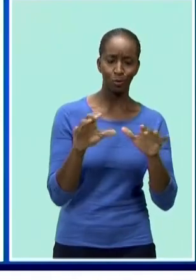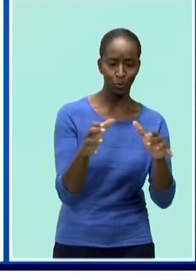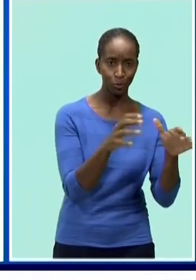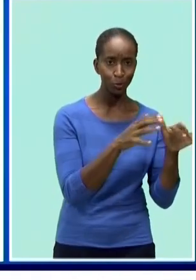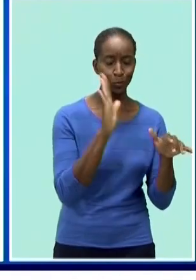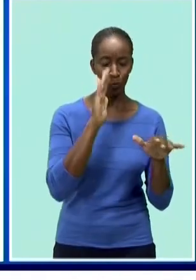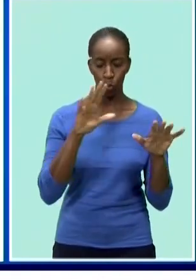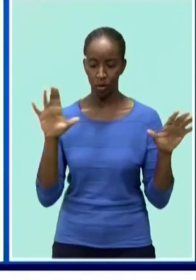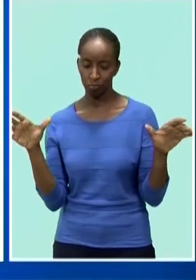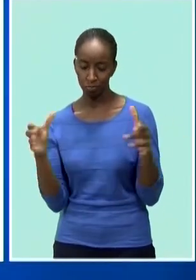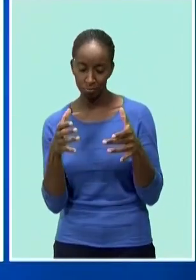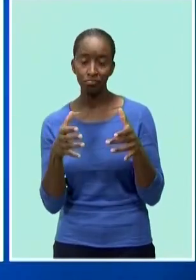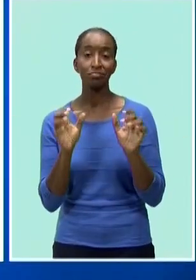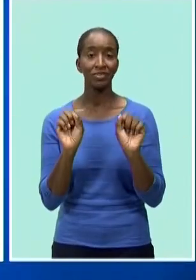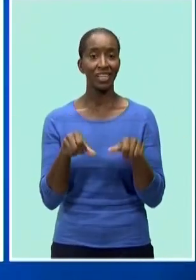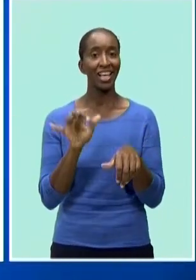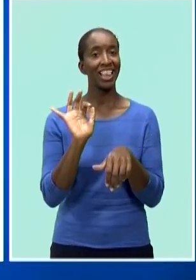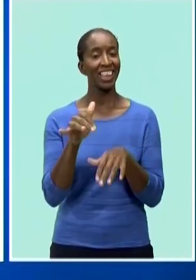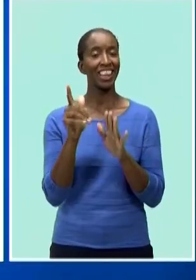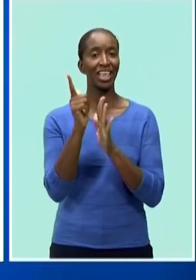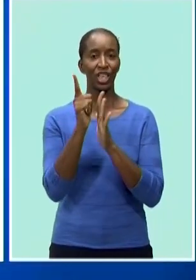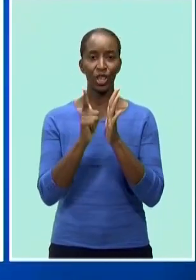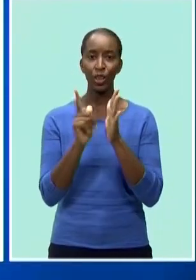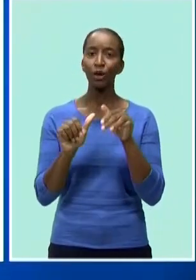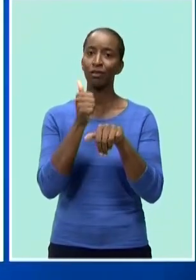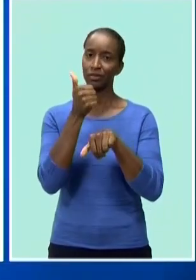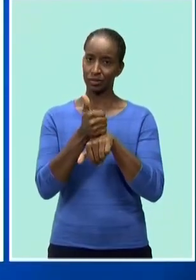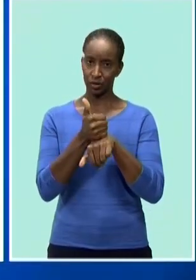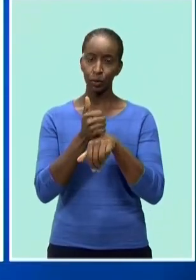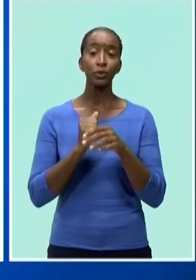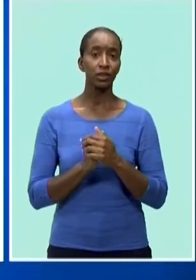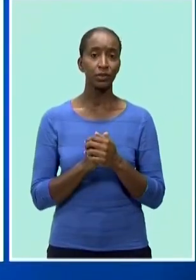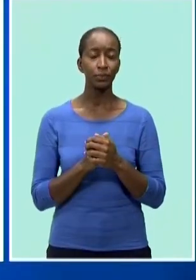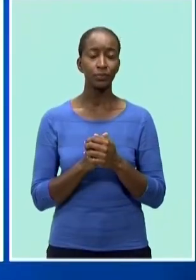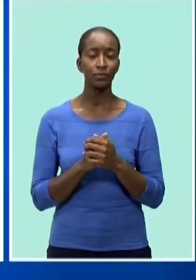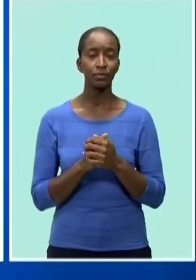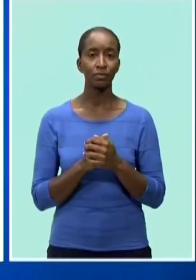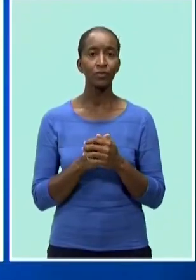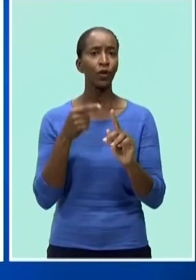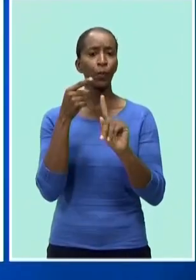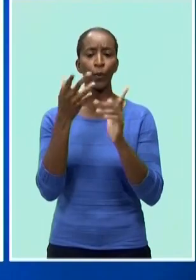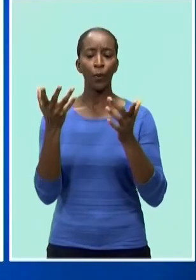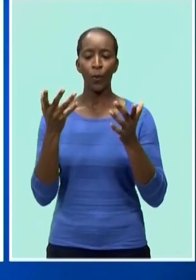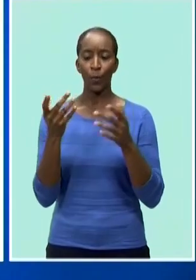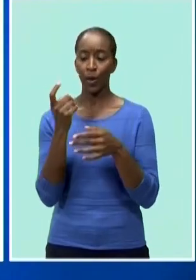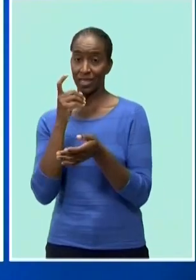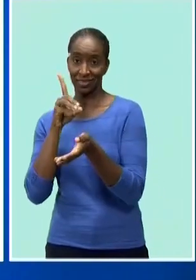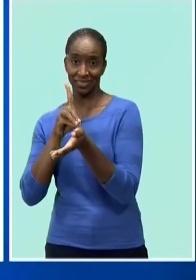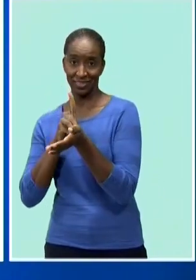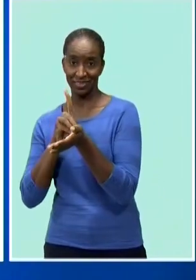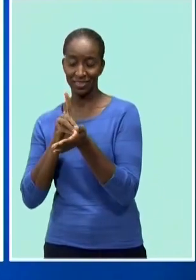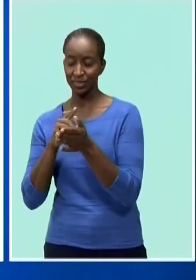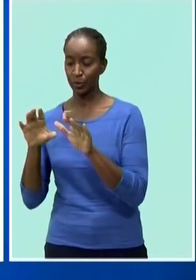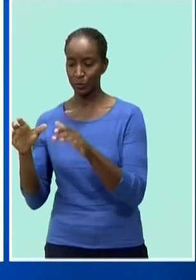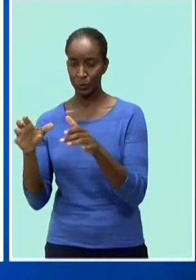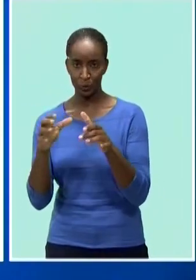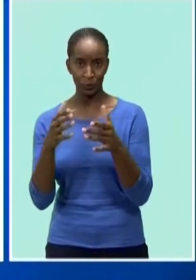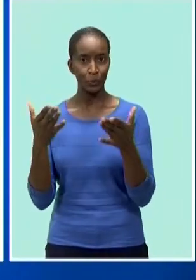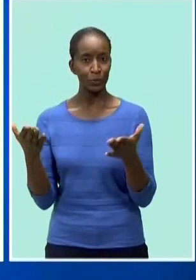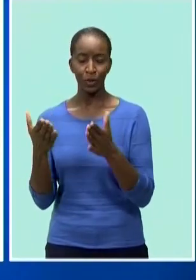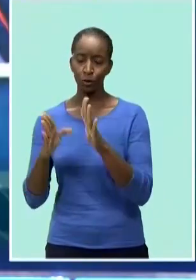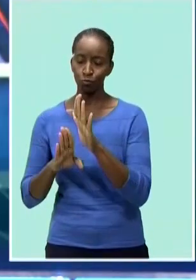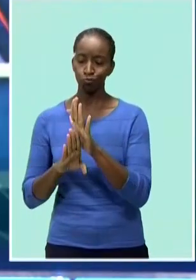legislation to ensure that the profession of dentistry is brought up to date and into the 21st century for the benefit